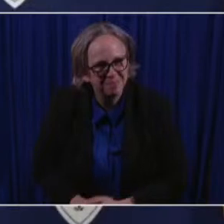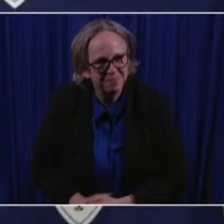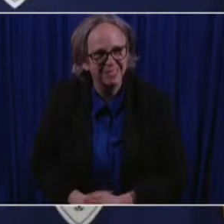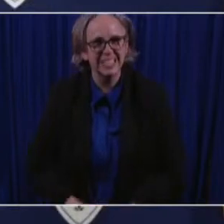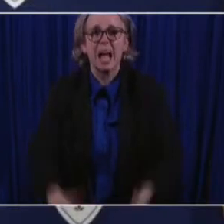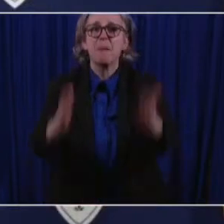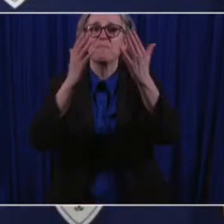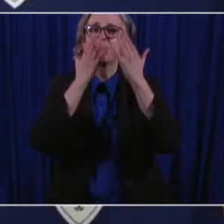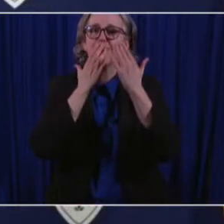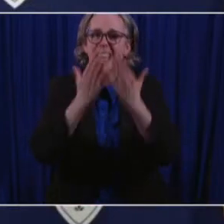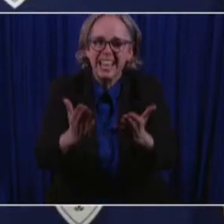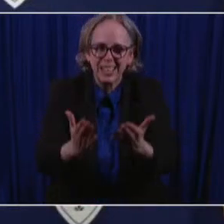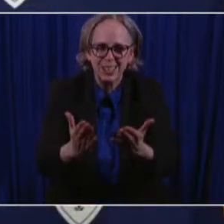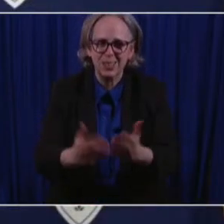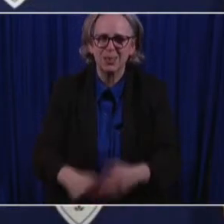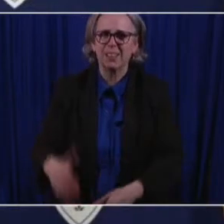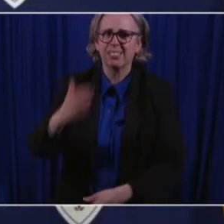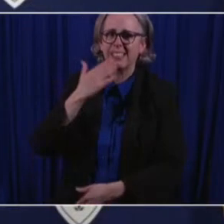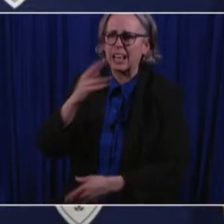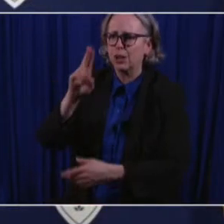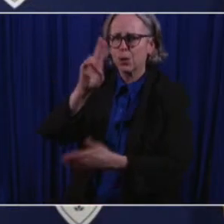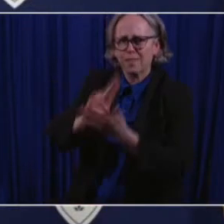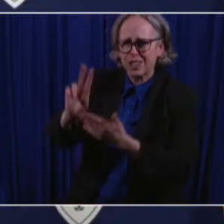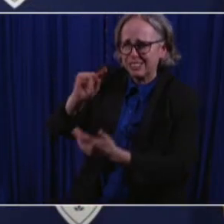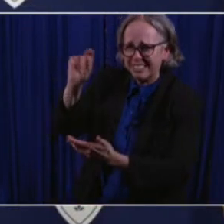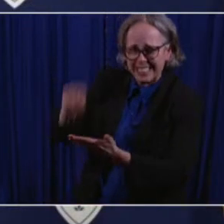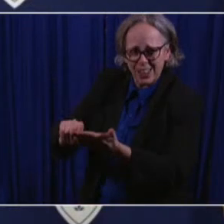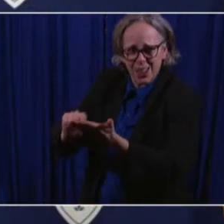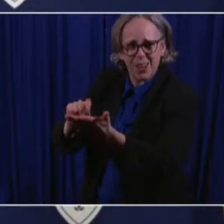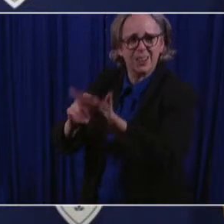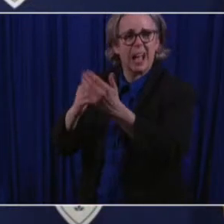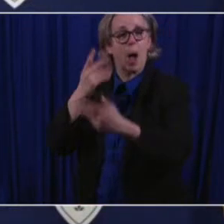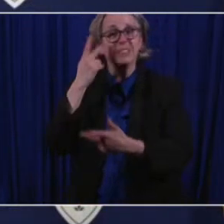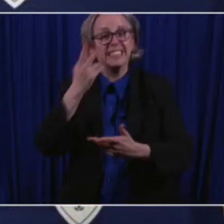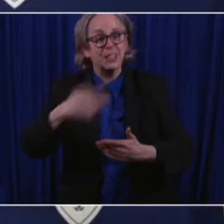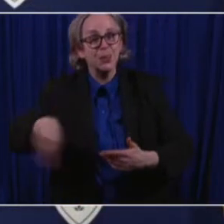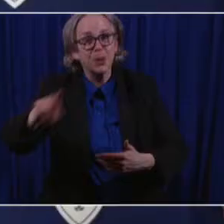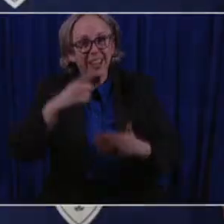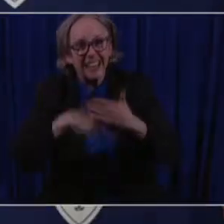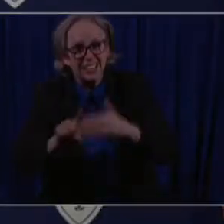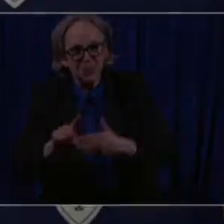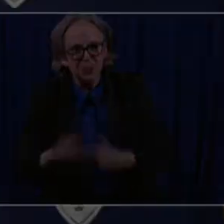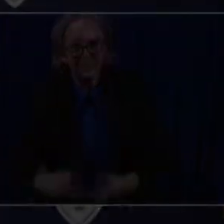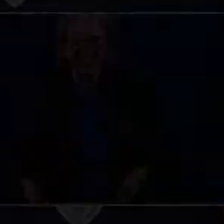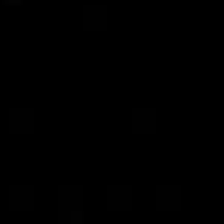to the University of Toledo, and we look forward to seeing everyone next week. Thank you very much.